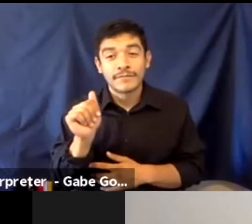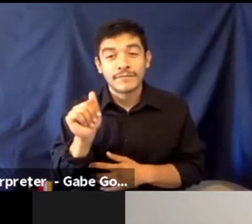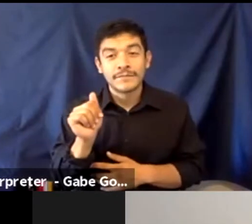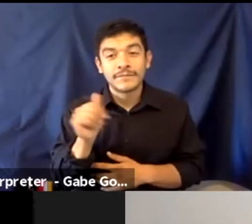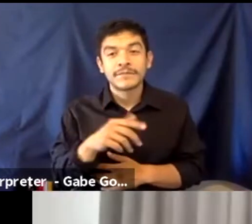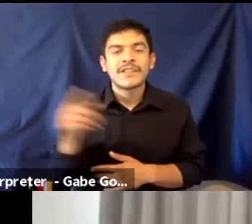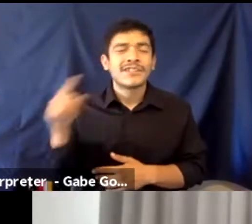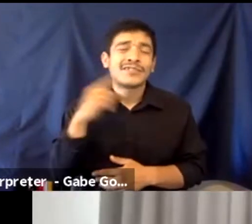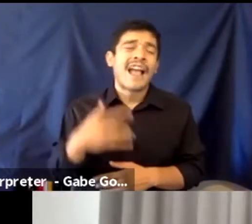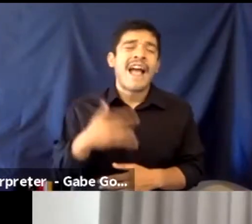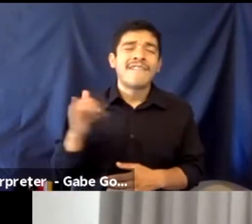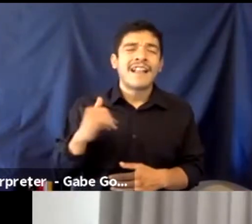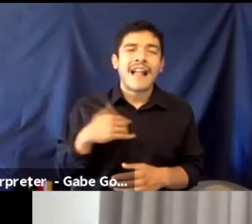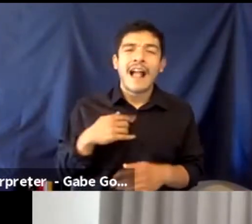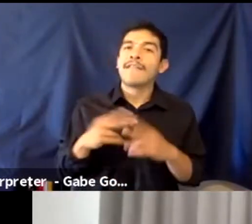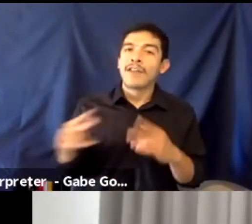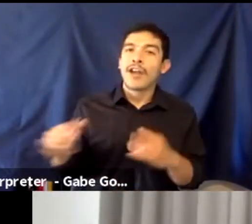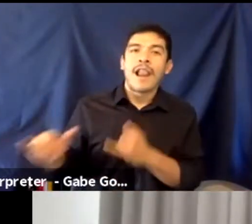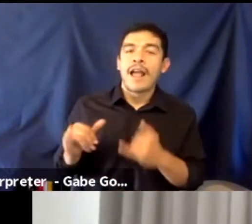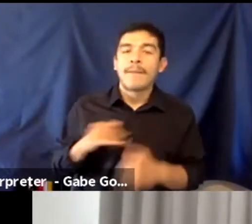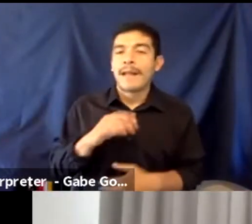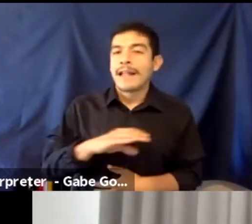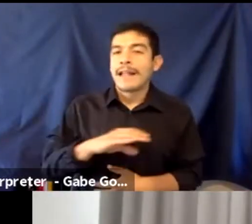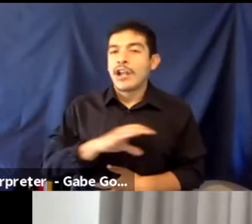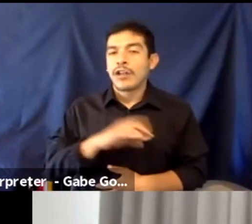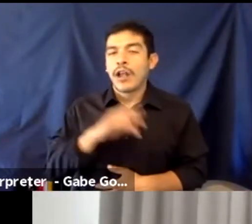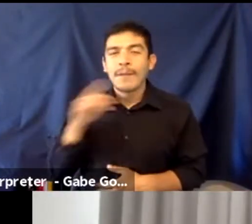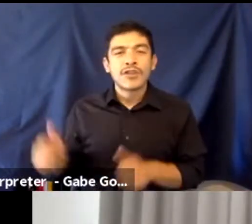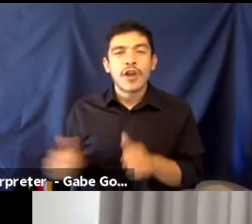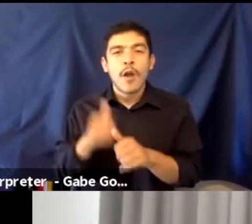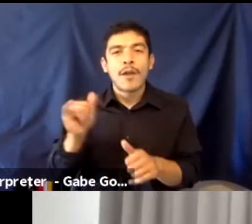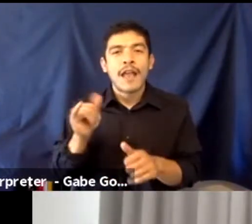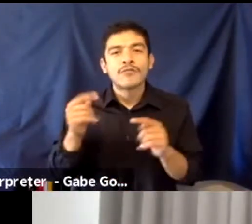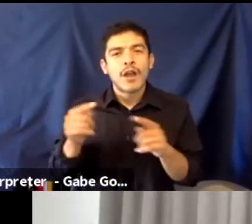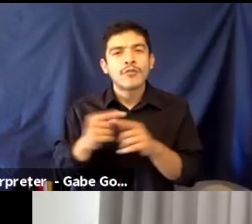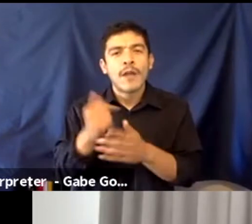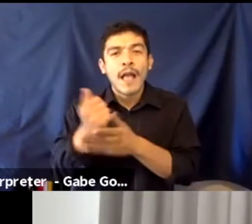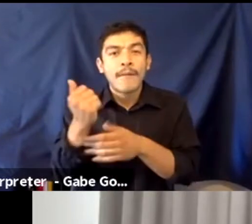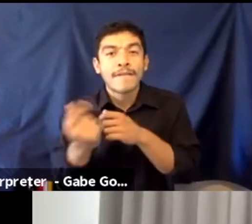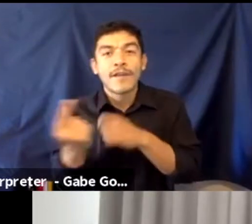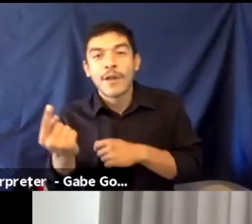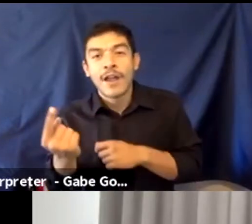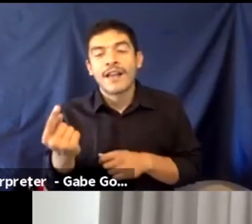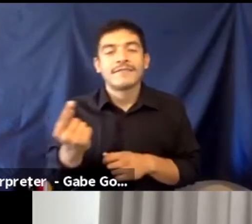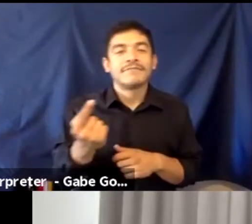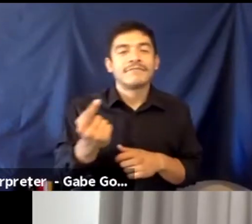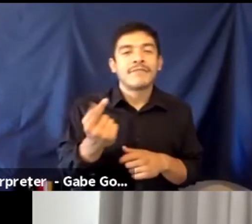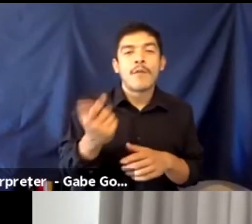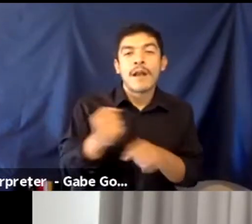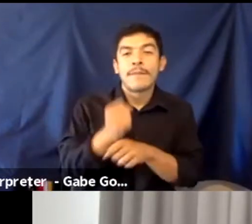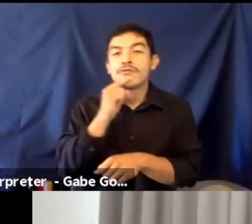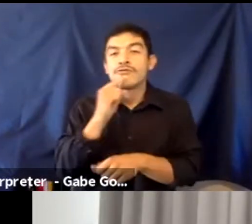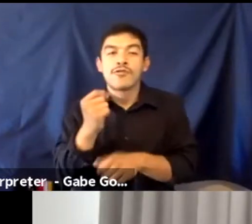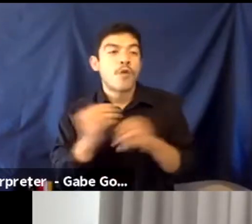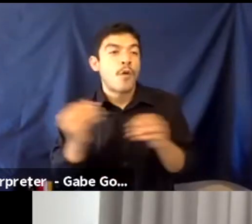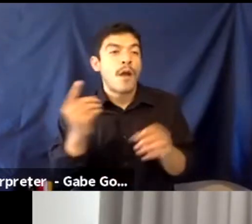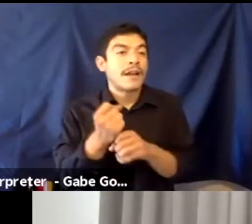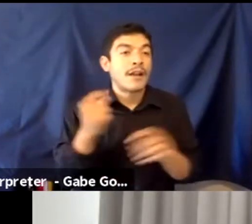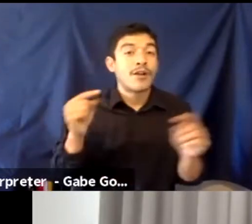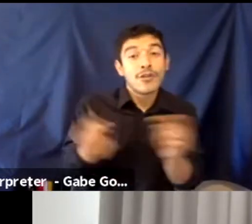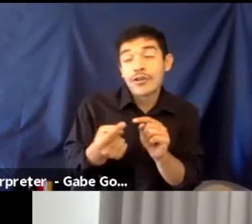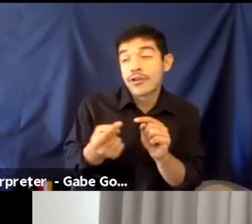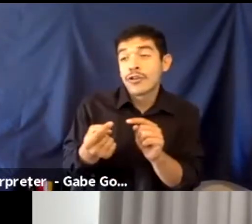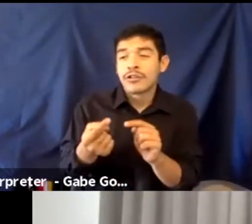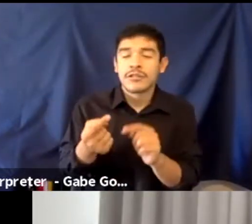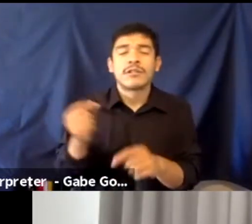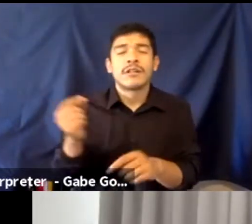my character because she was almost like trying to help everyone out. Like she was trying to make sure no one was getting hurt, and she was